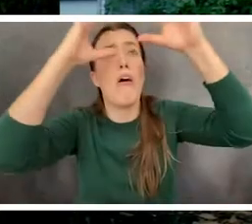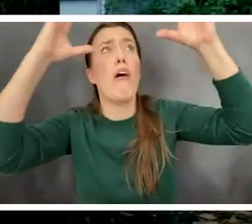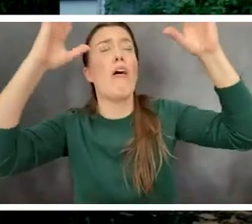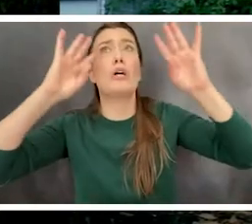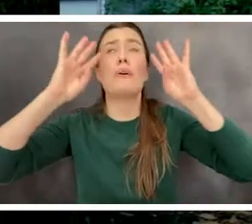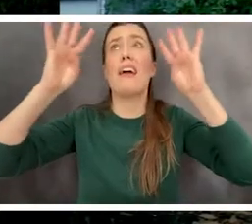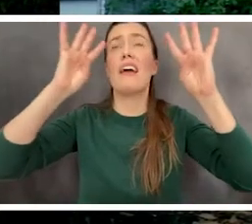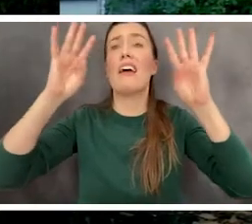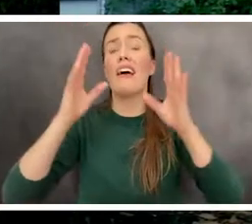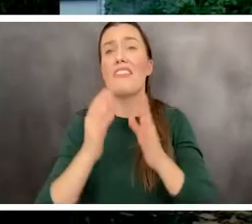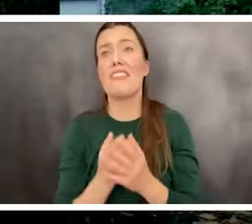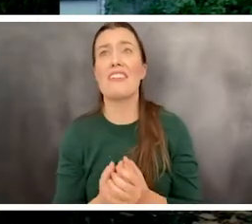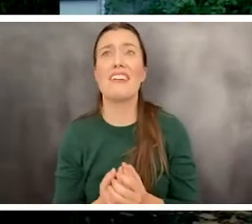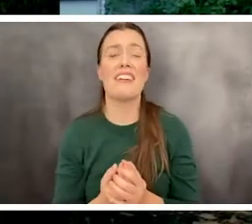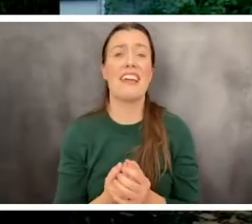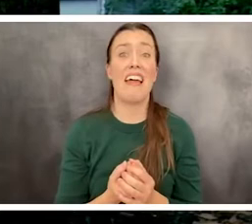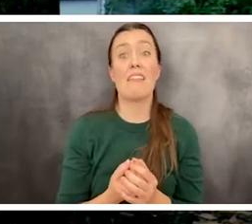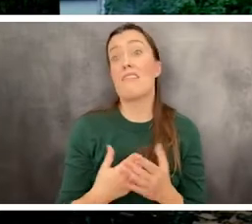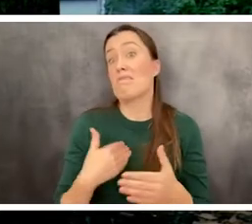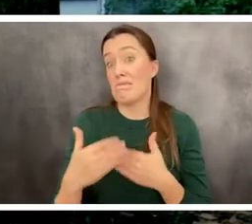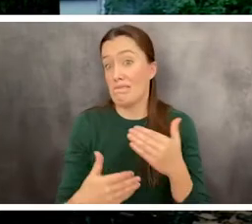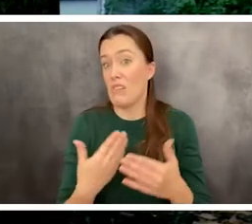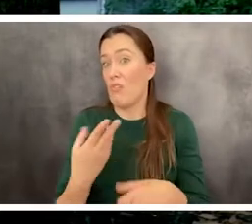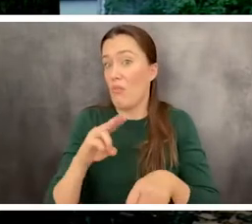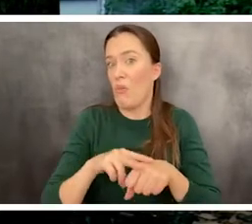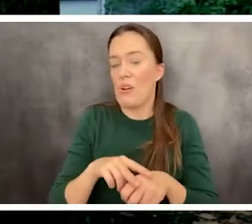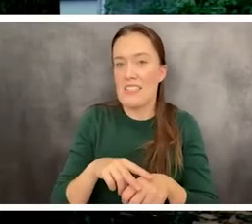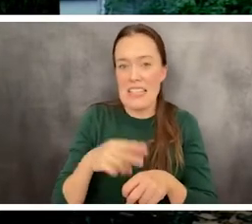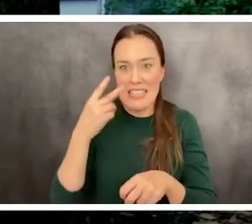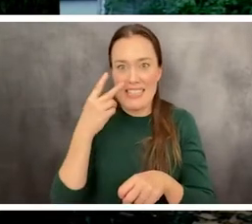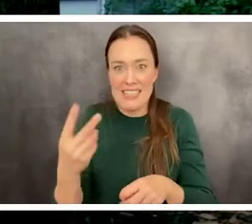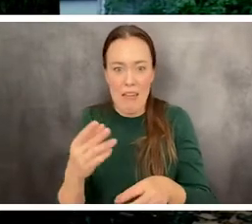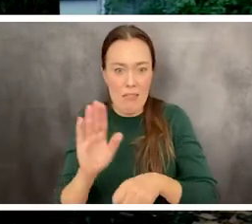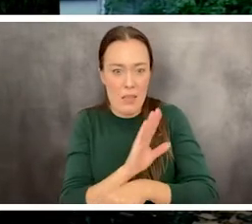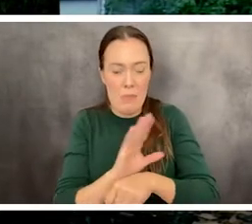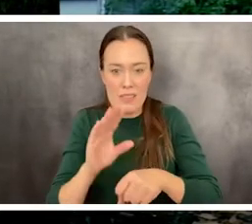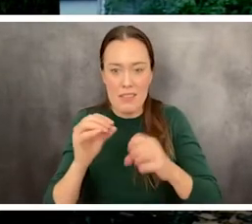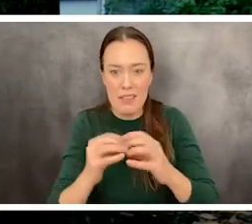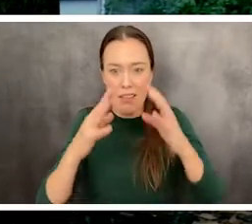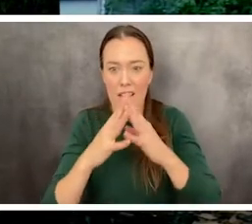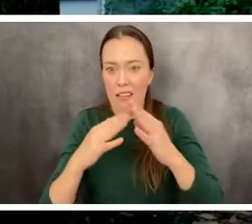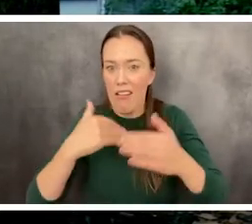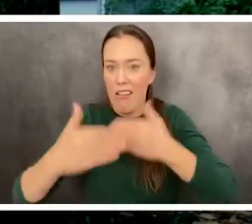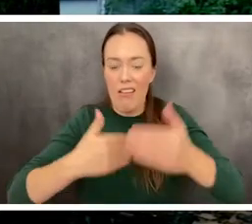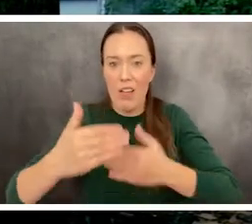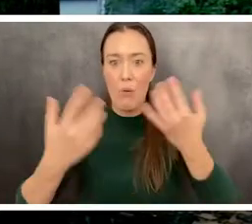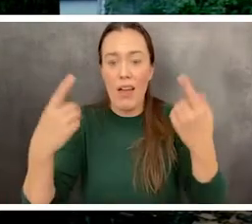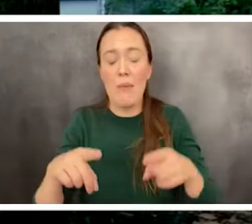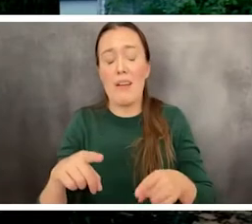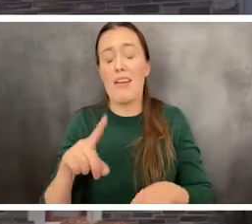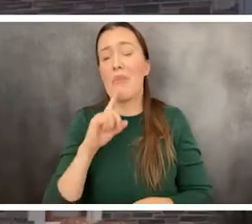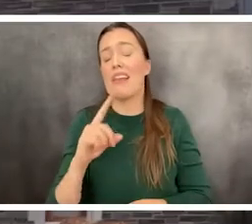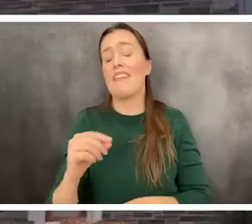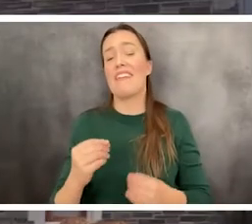had not gone before, and then watch it unfold was so rewarding. And